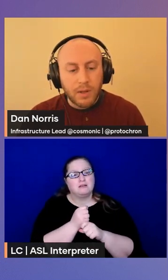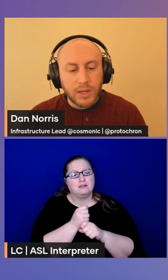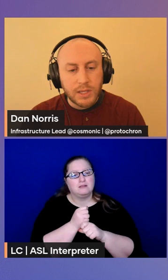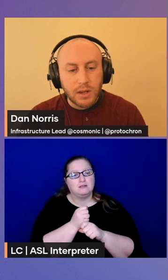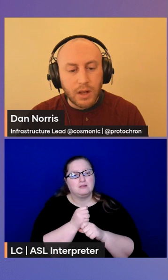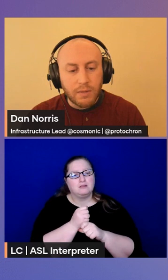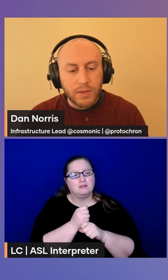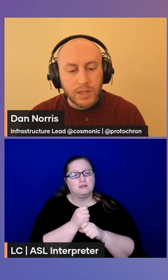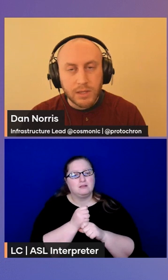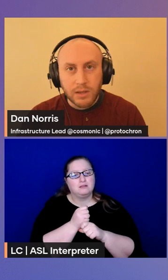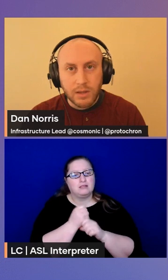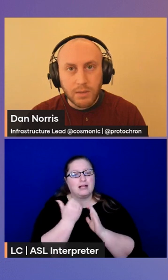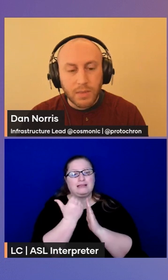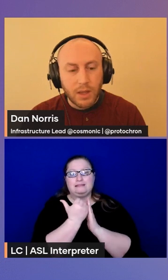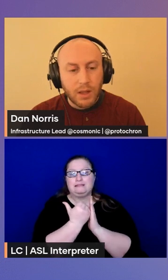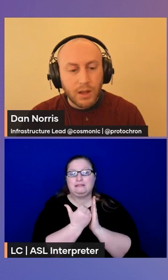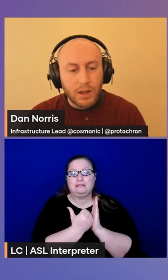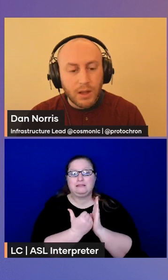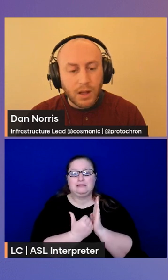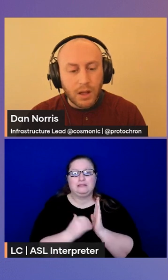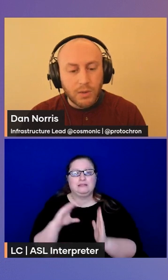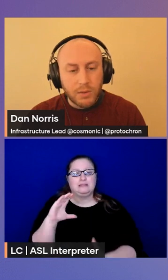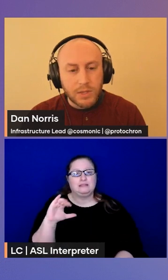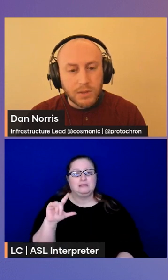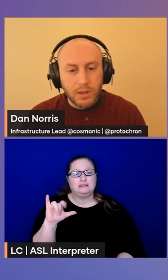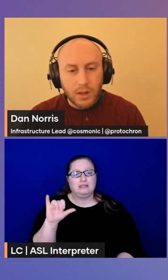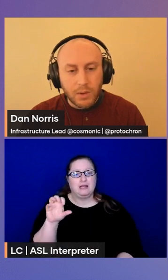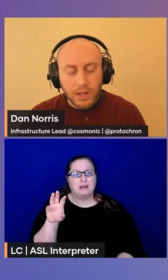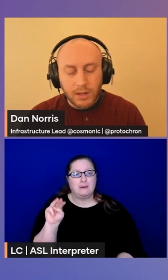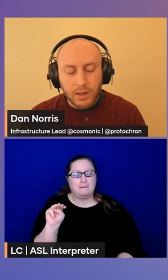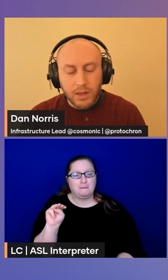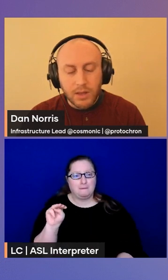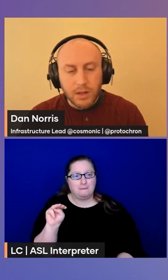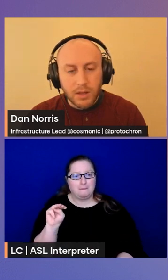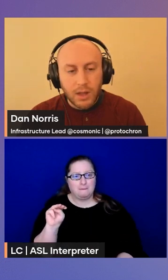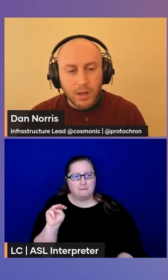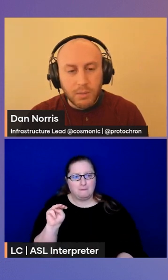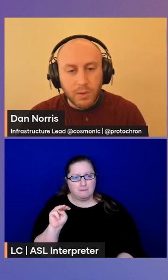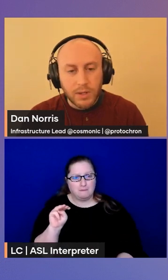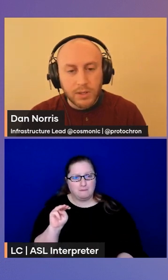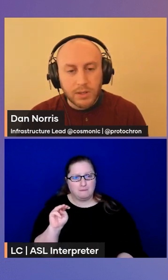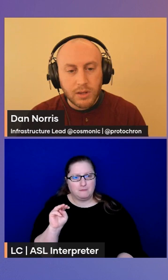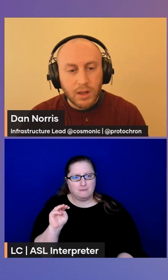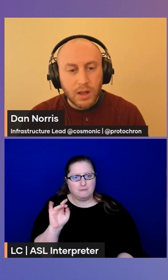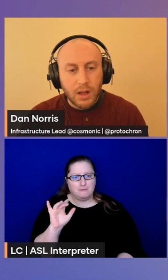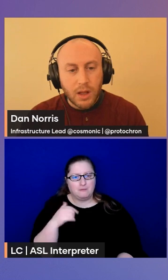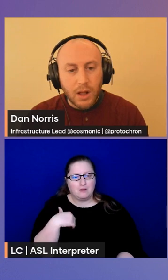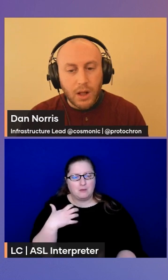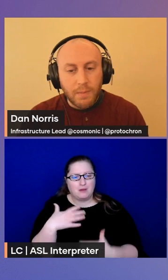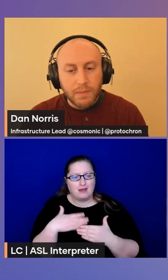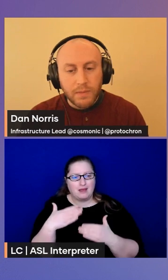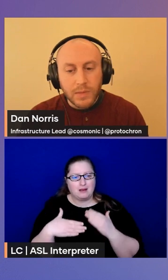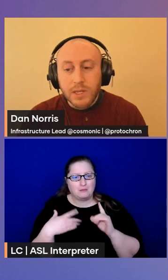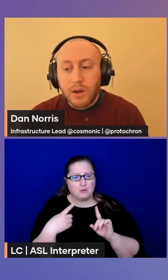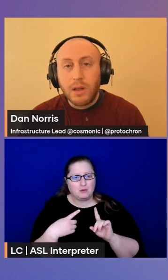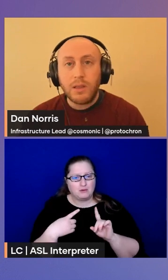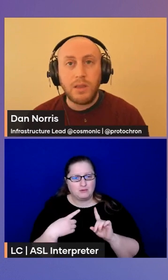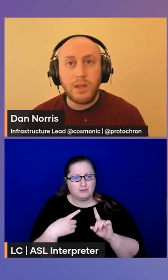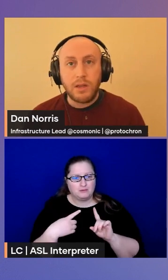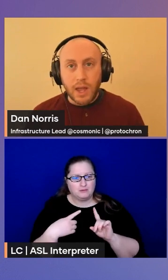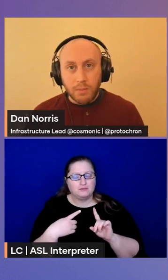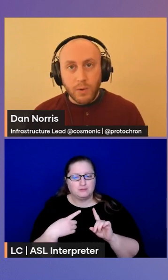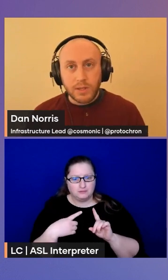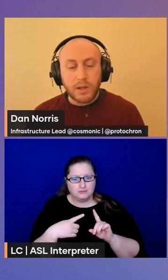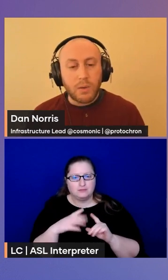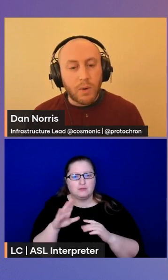a list of the Cilium, oops, I want to get the endpoints. These are all of